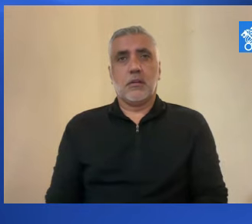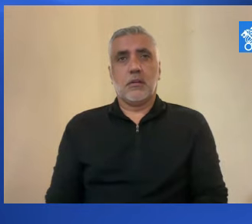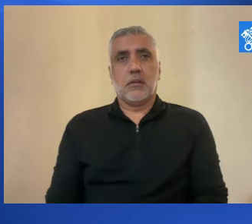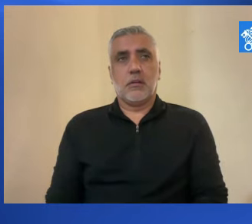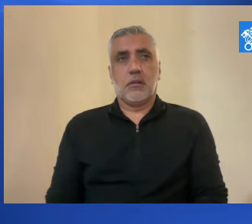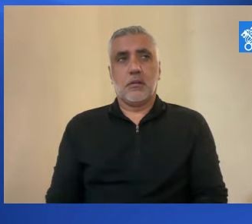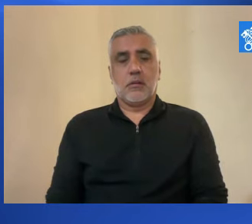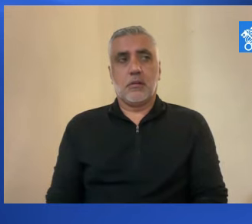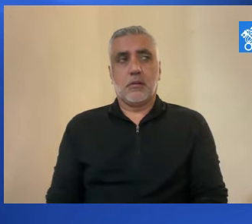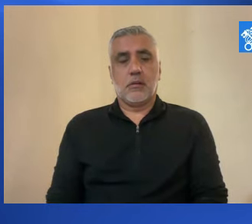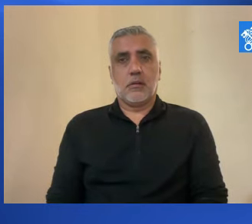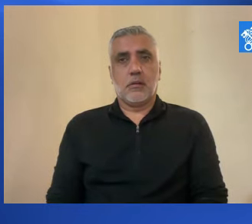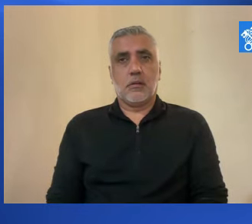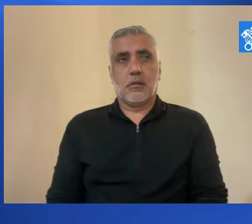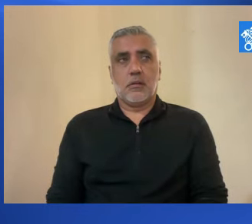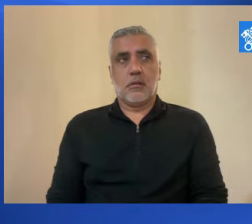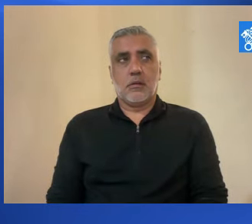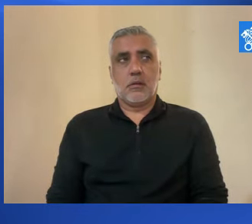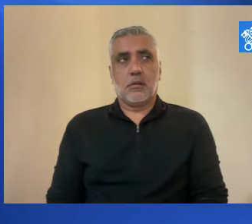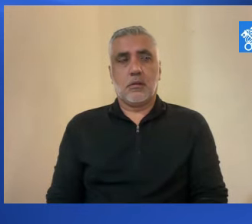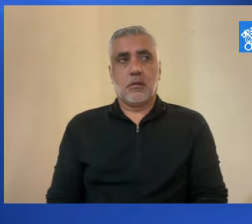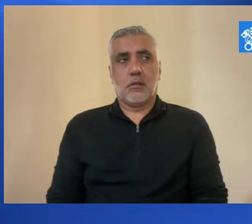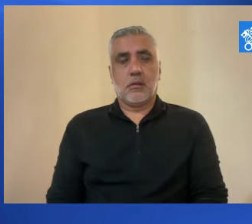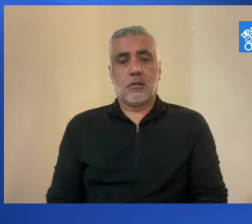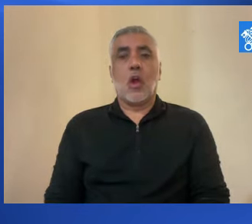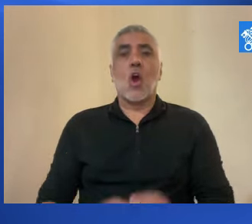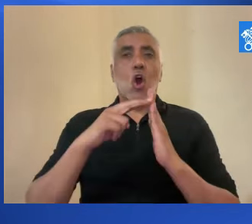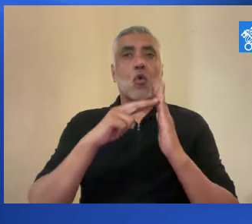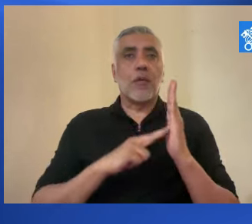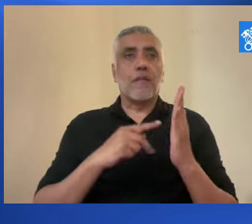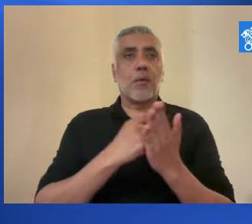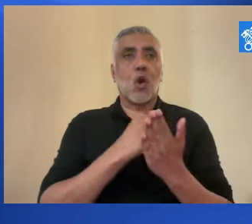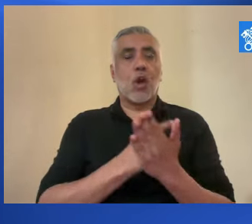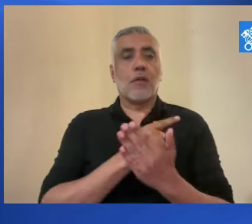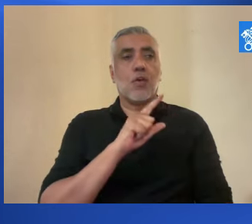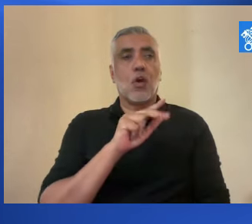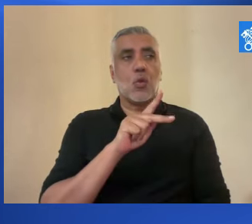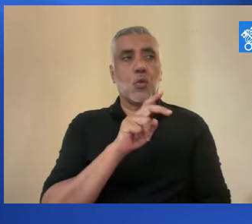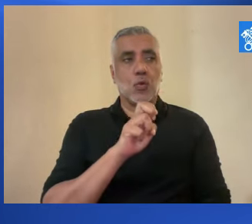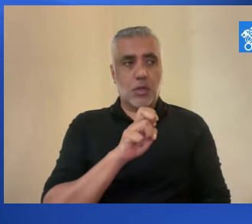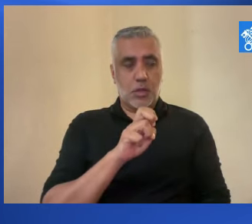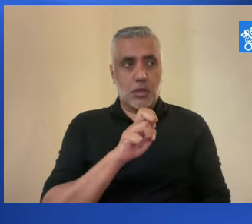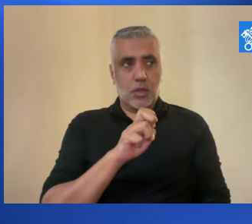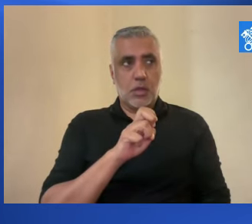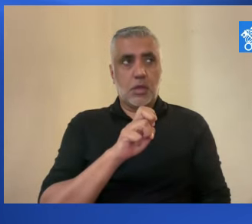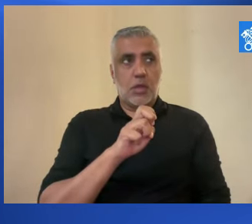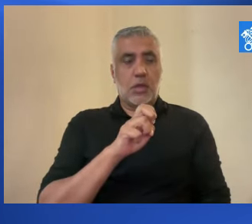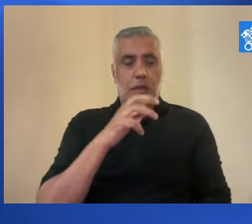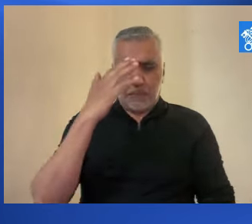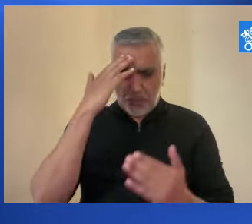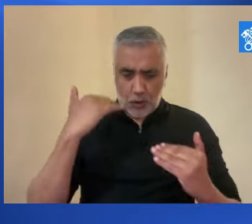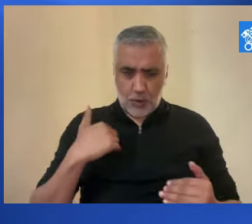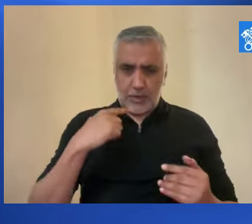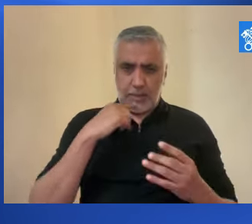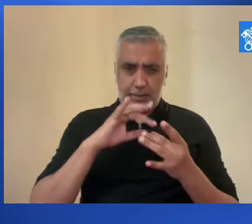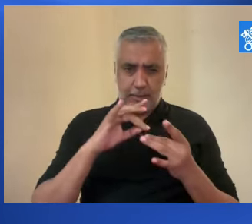A reading from the Gospel of Luke. And Mary said, "My soul magnifies the Lord, and